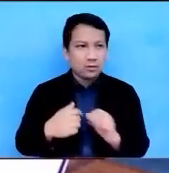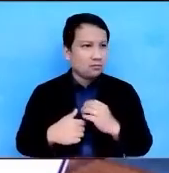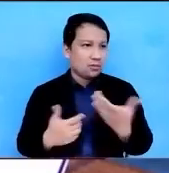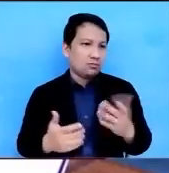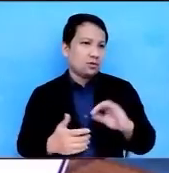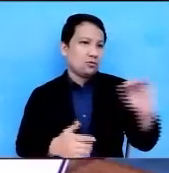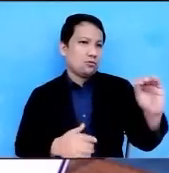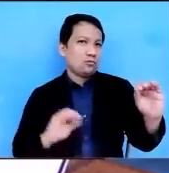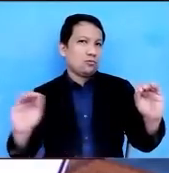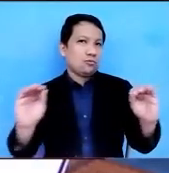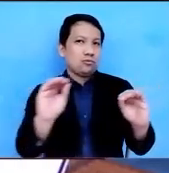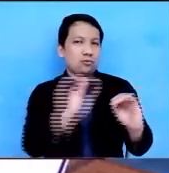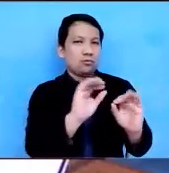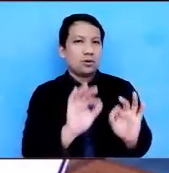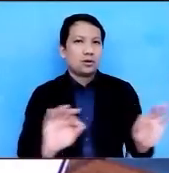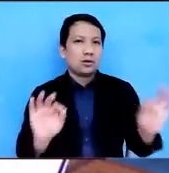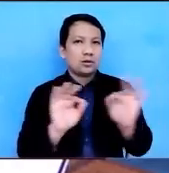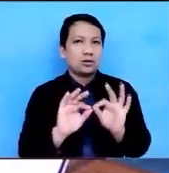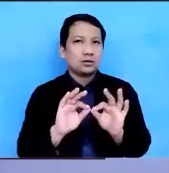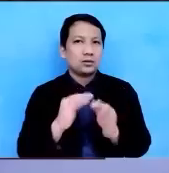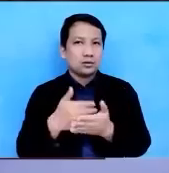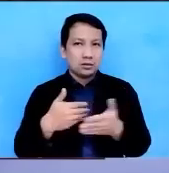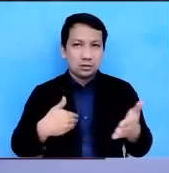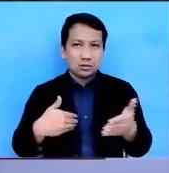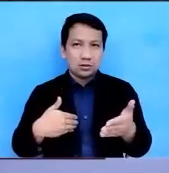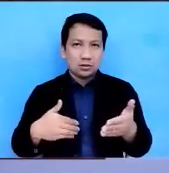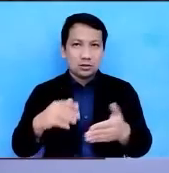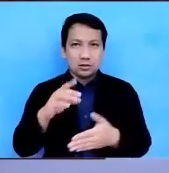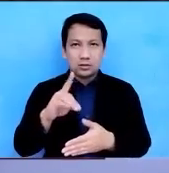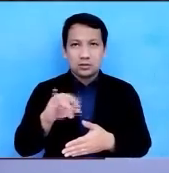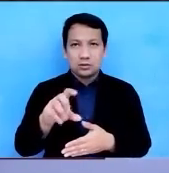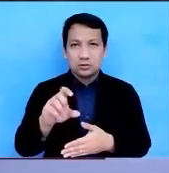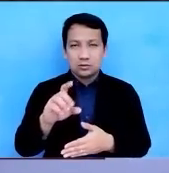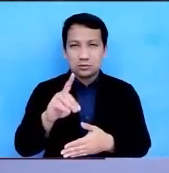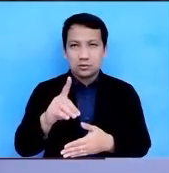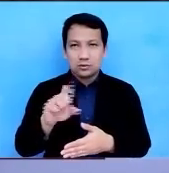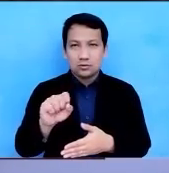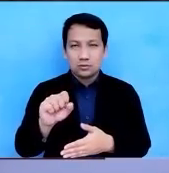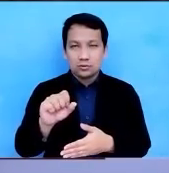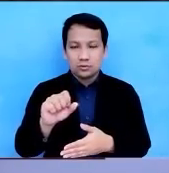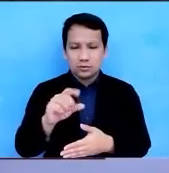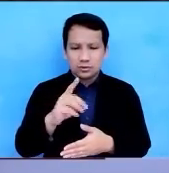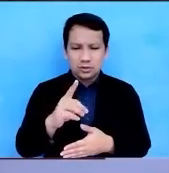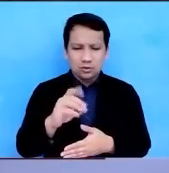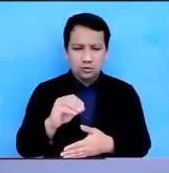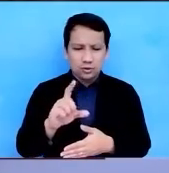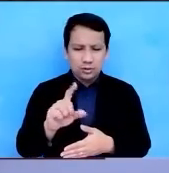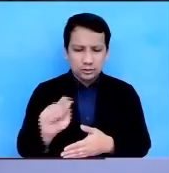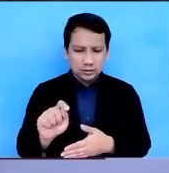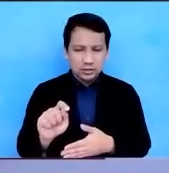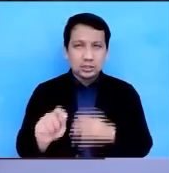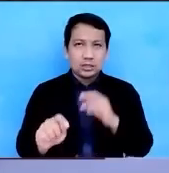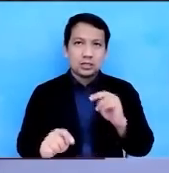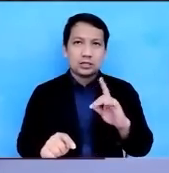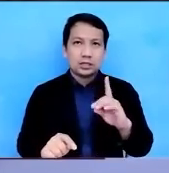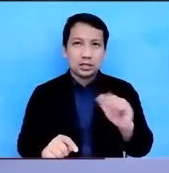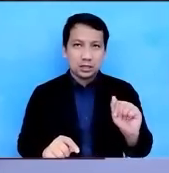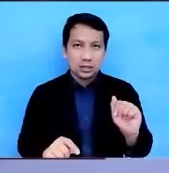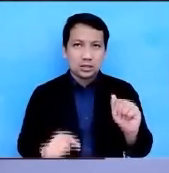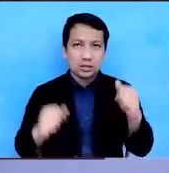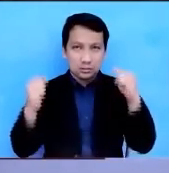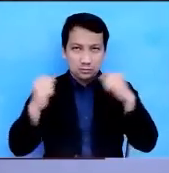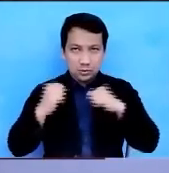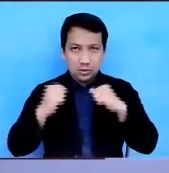there was, kailangan muna dumaan to sa DOST, DBM, and NEDA Joint Memorandum Circular.